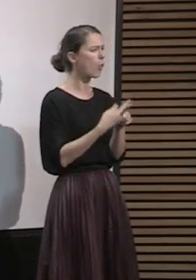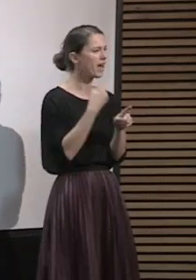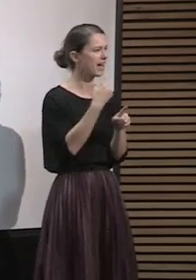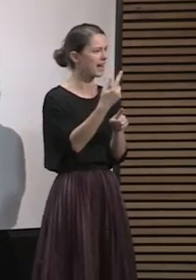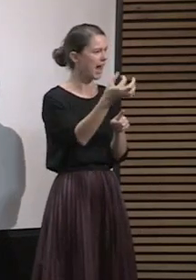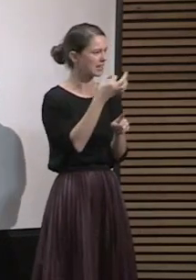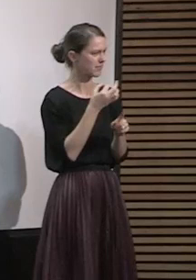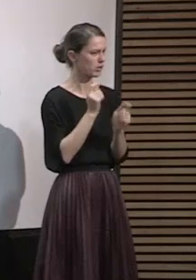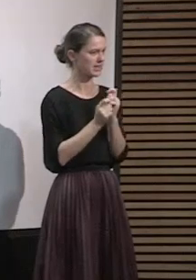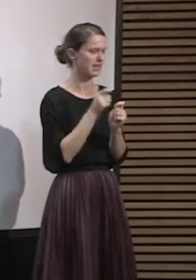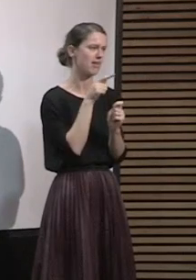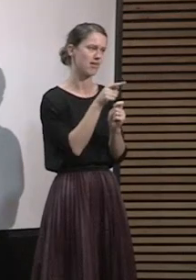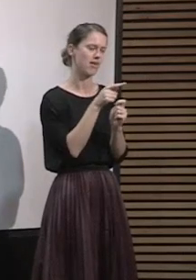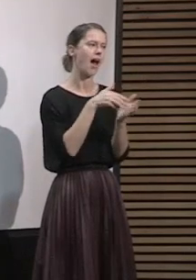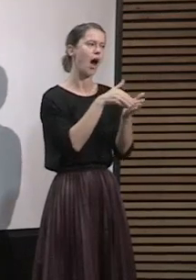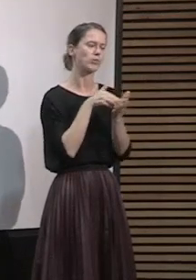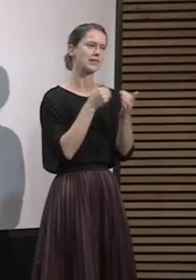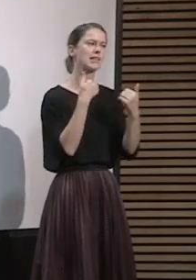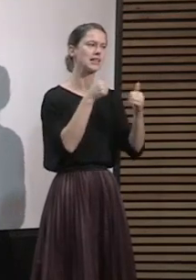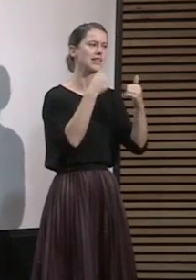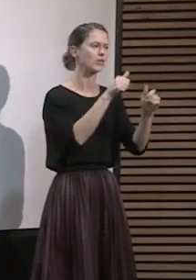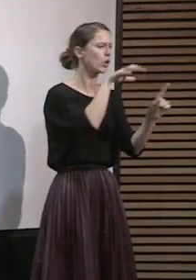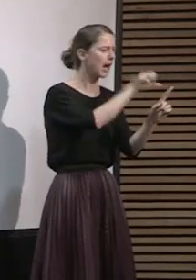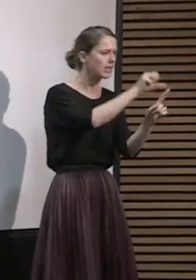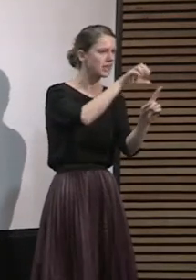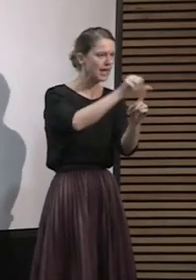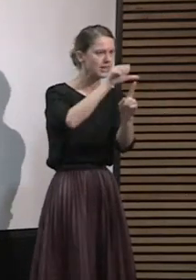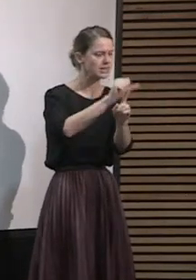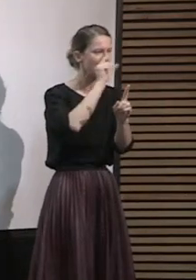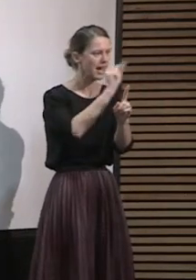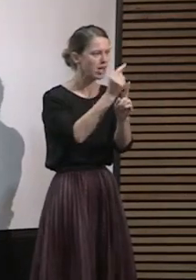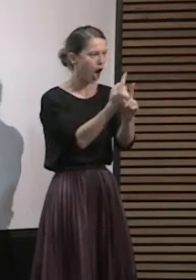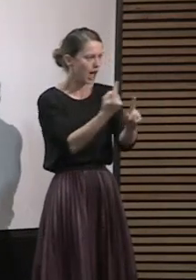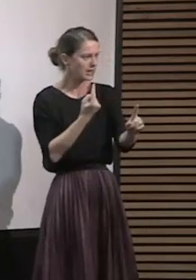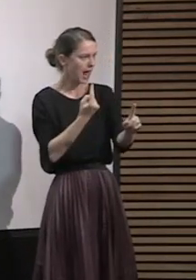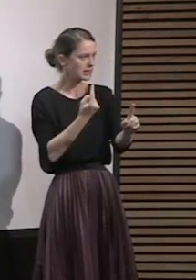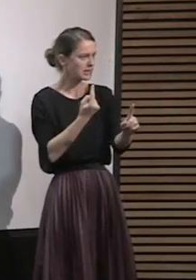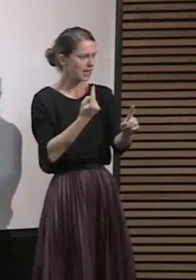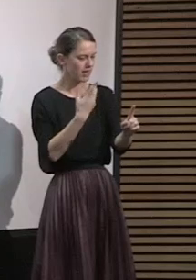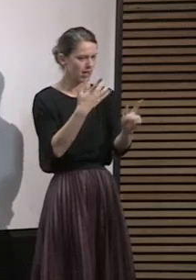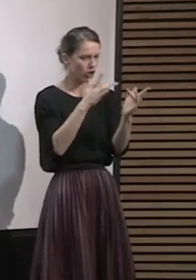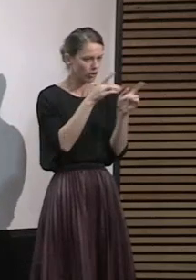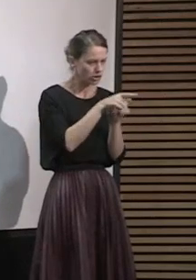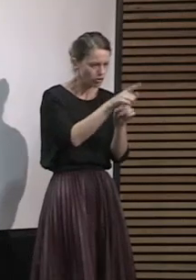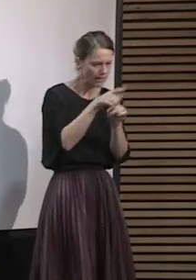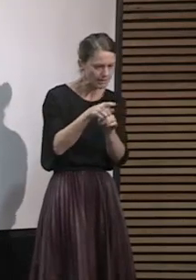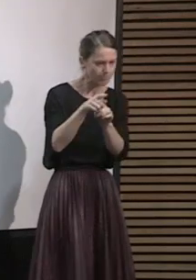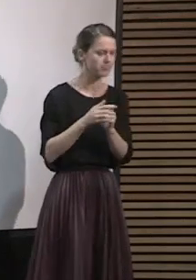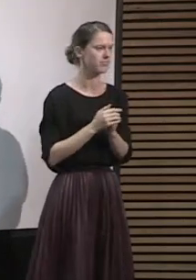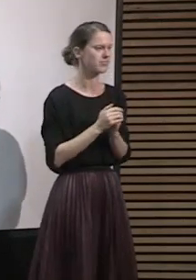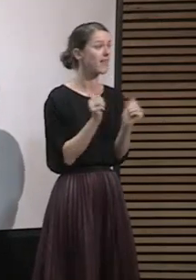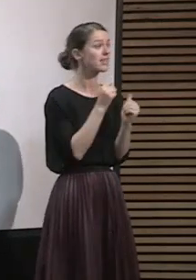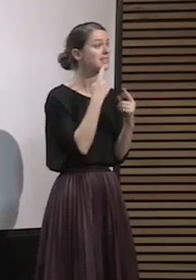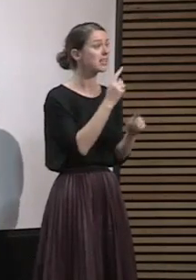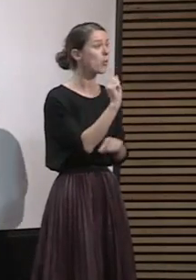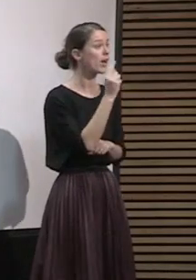for our success in being able to rapidly identify cases, isolate them, and then contact trace. And as I said, at 1 o'clock, we already know